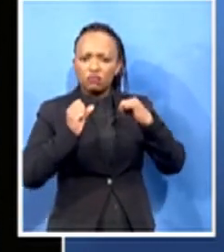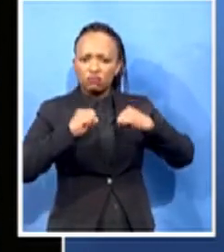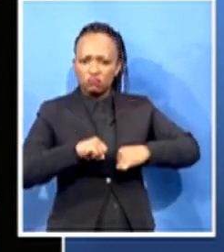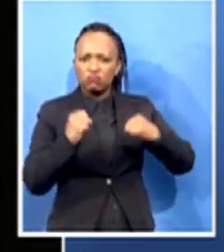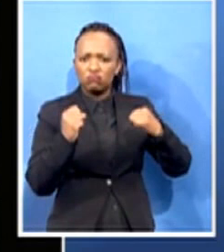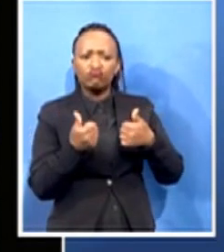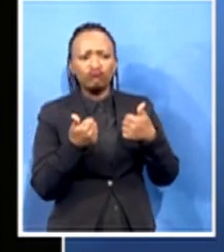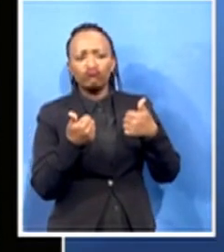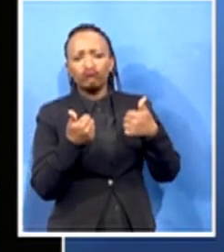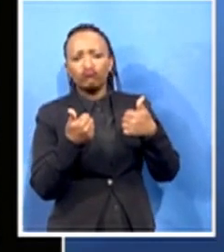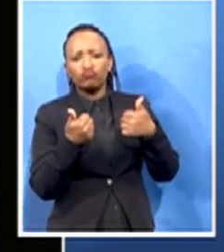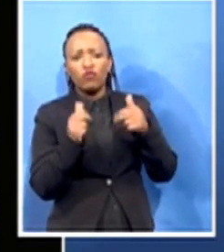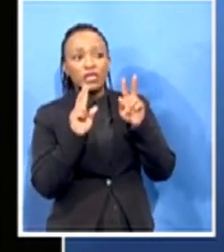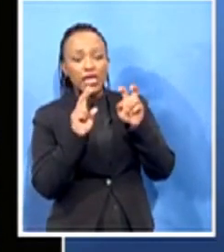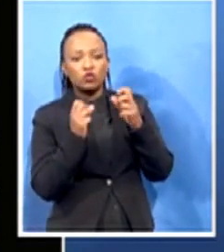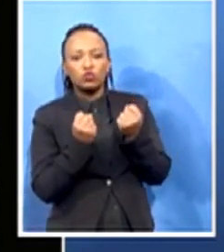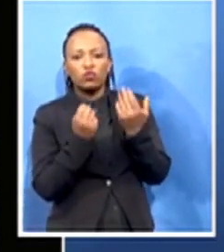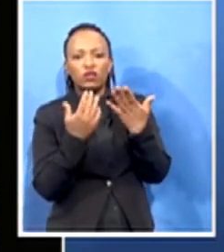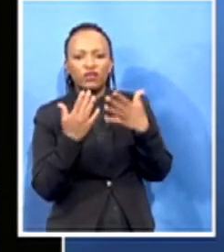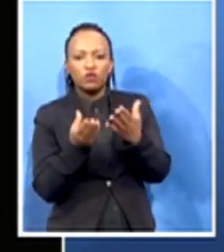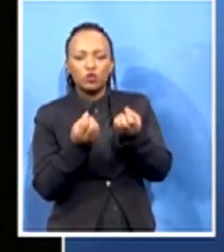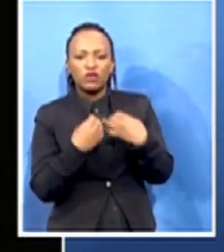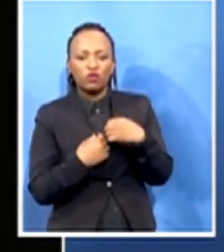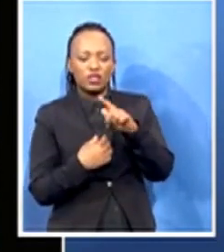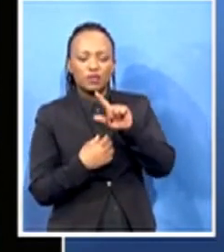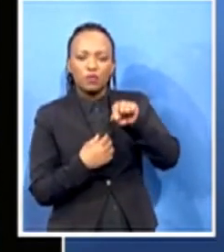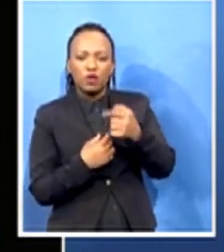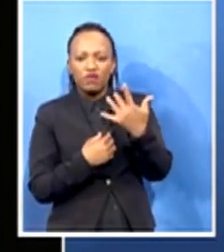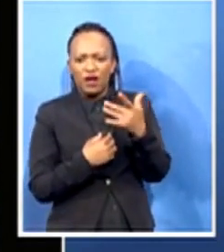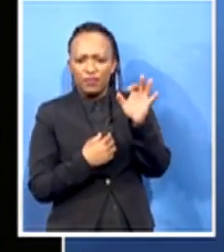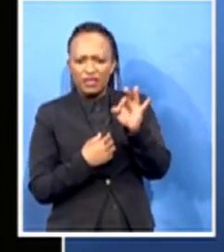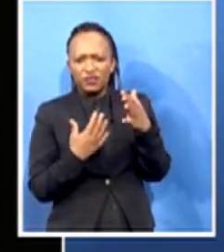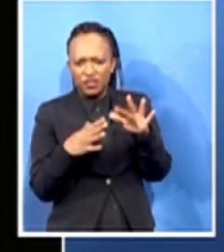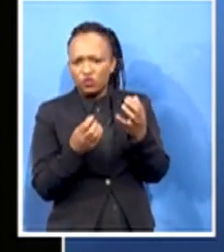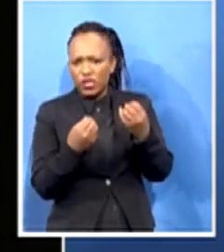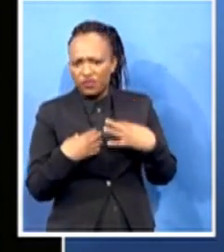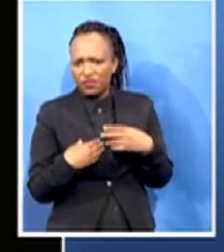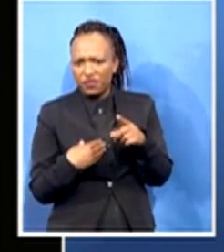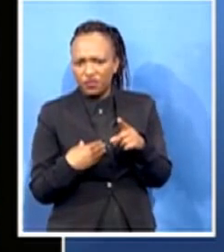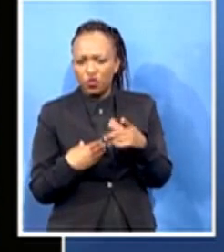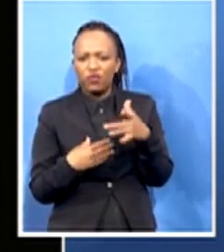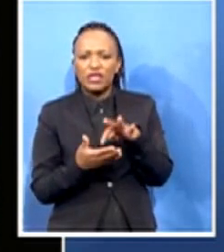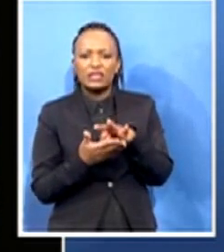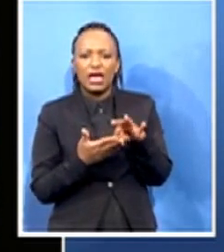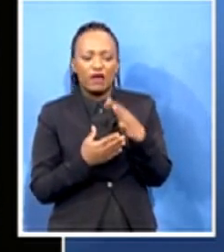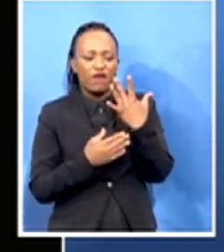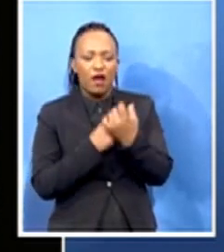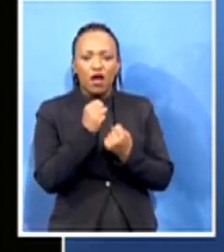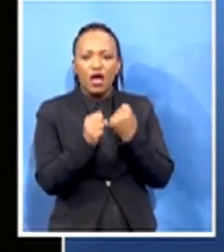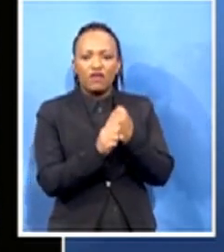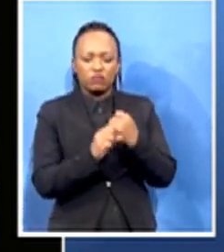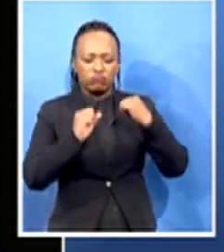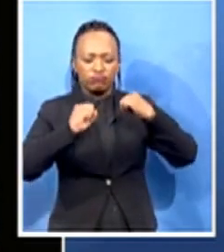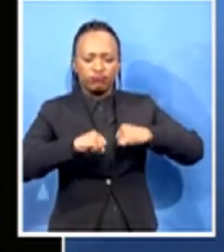gave us 7.5. They gave us, we have signed a 5-year agreement on housing. The wage one is